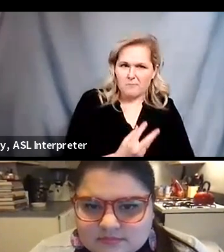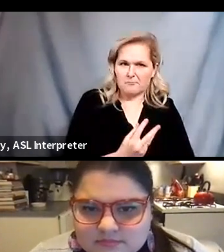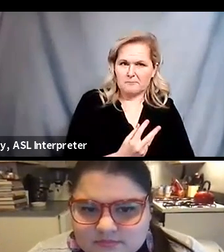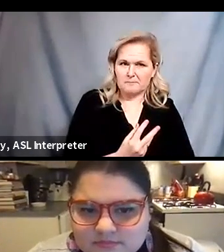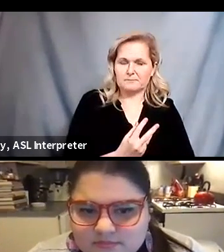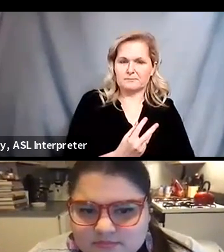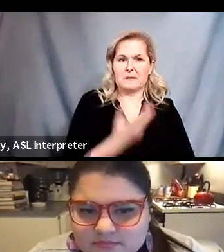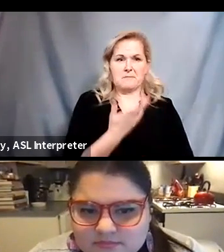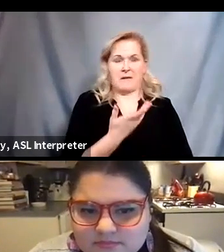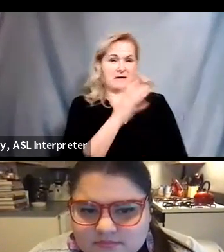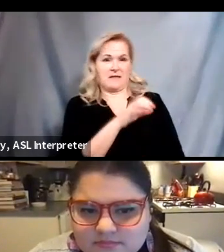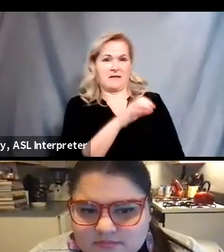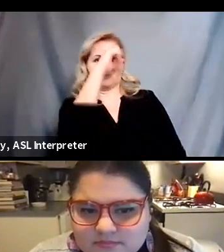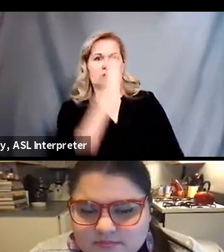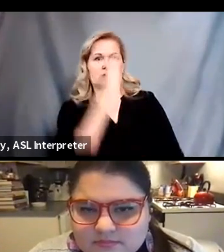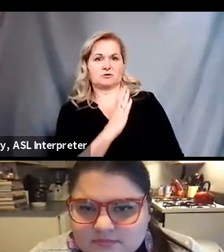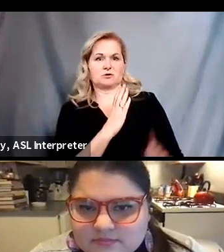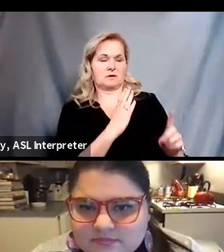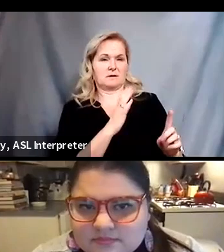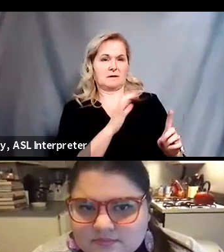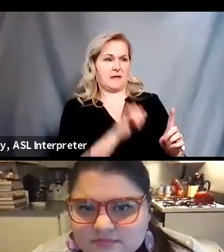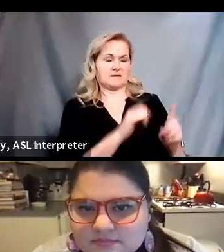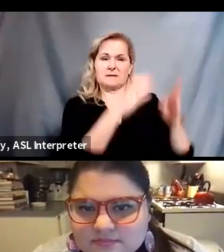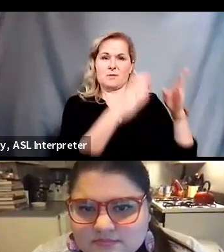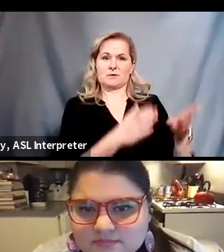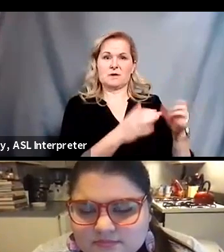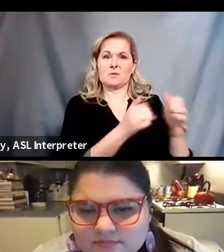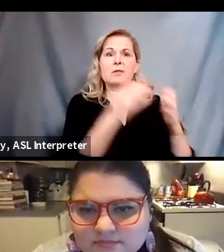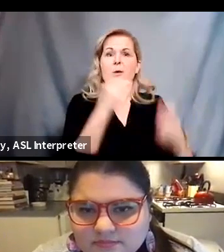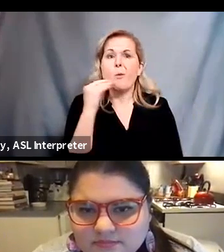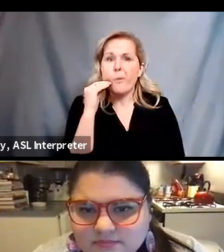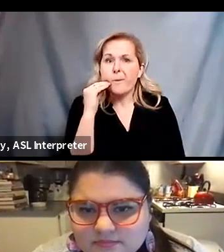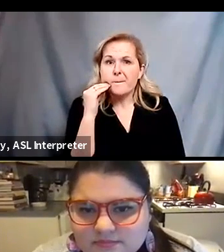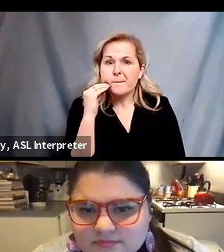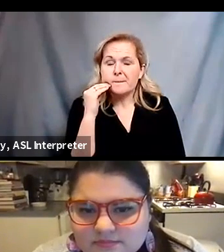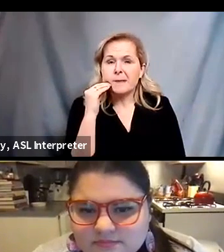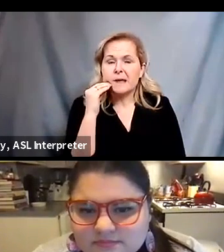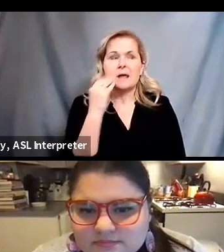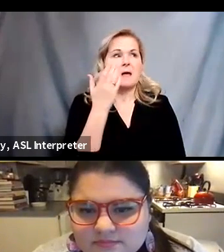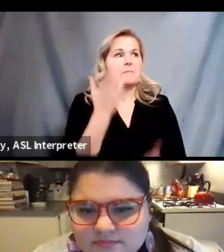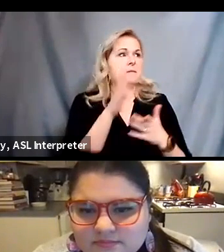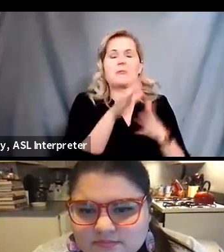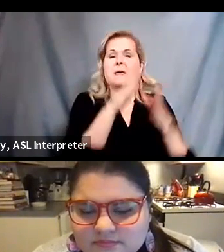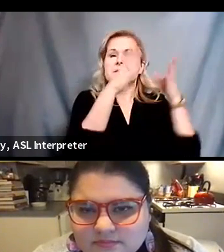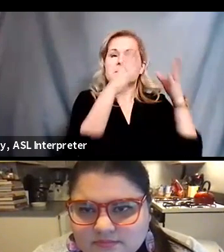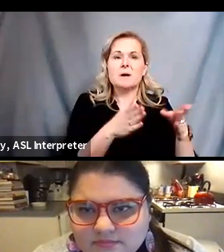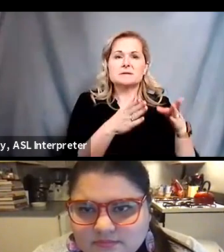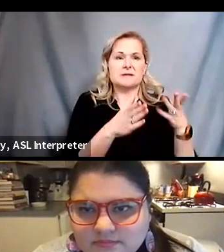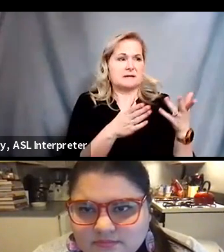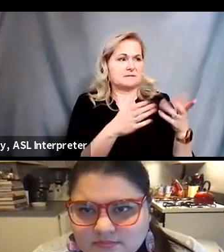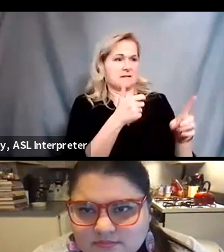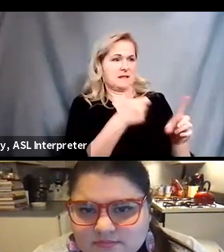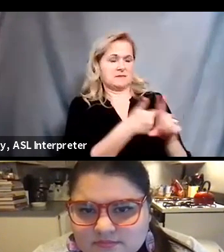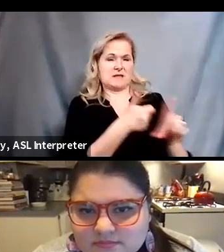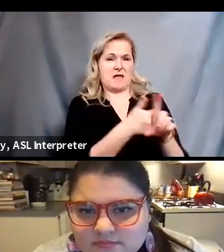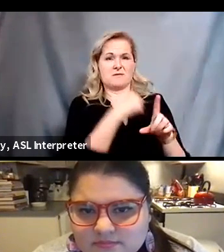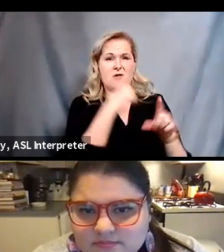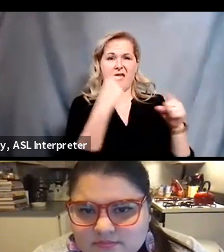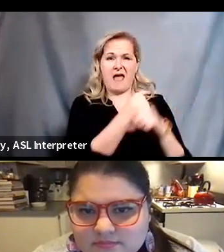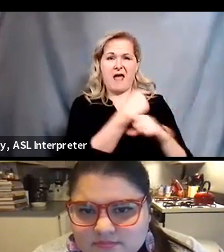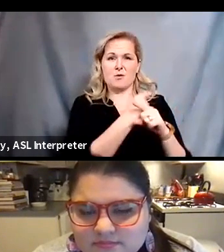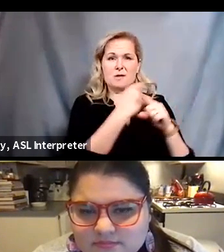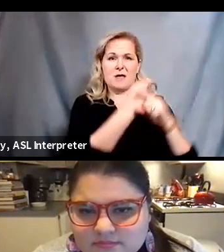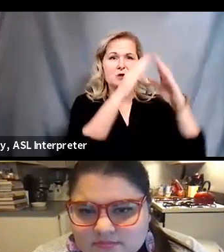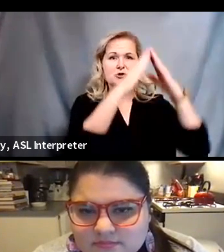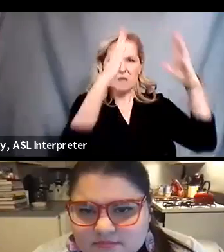case, maybe the stranger is the one who is homeless, or the one who is inadequately sheltered, and the one with